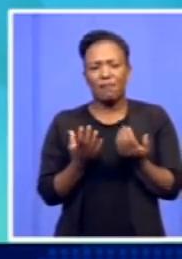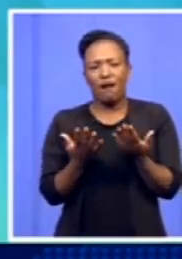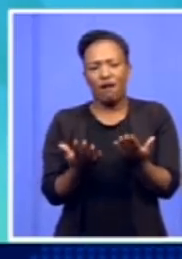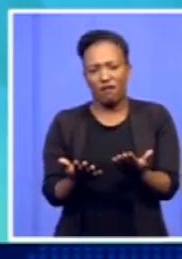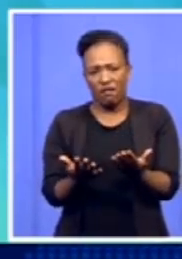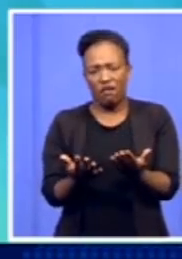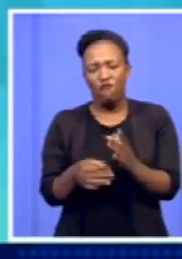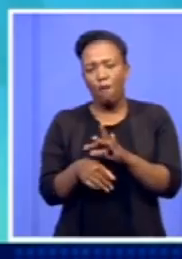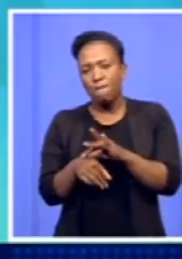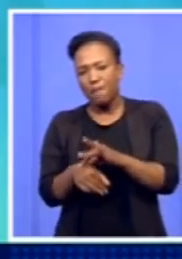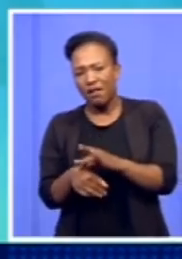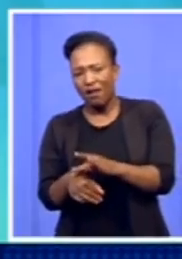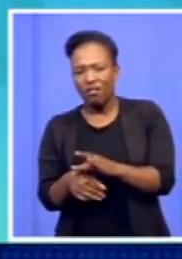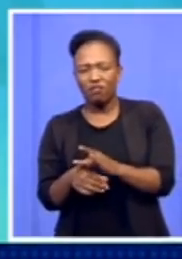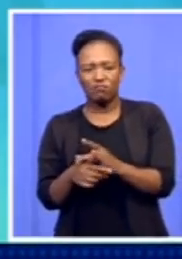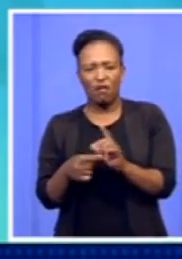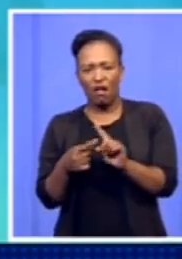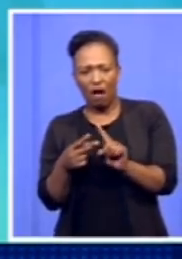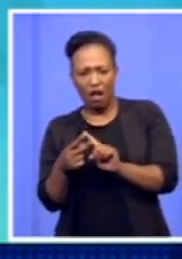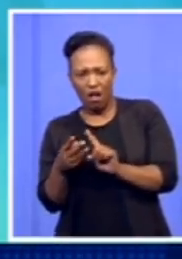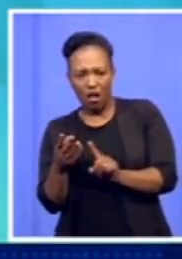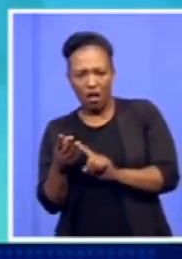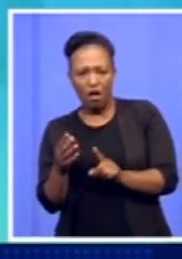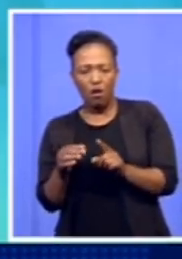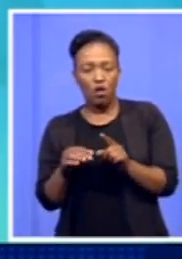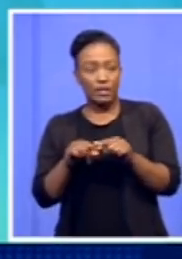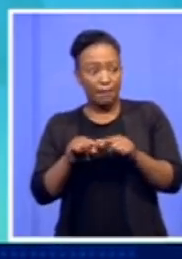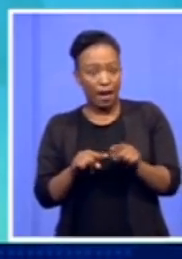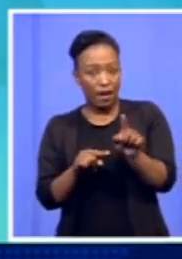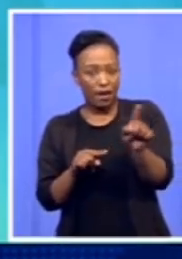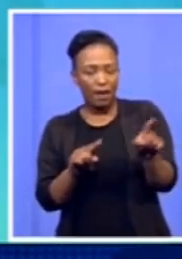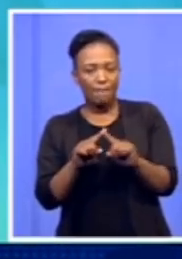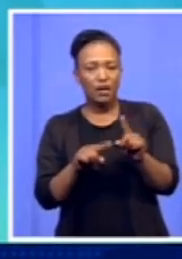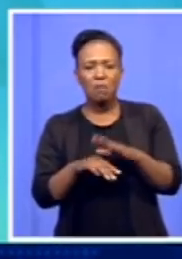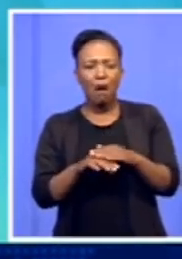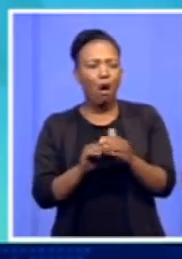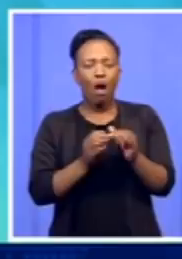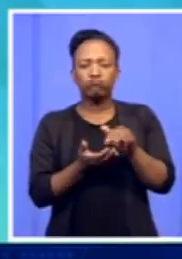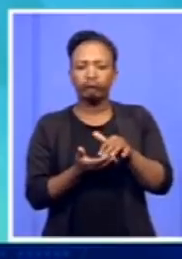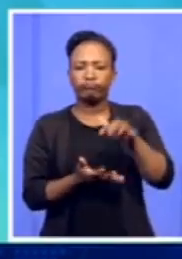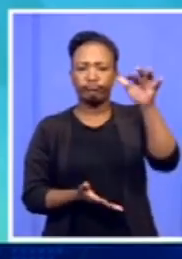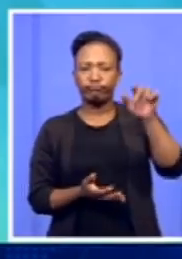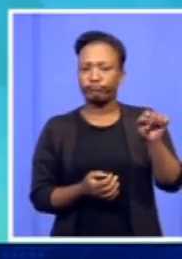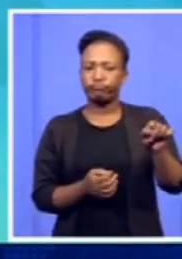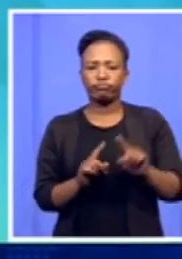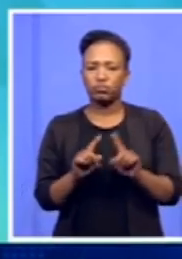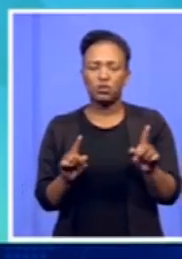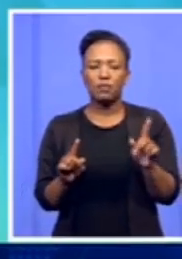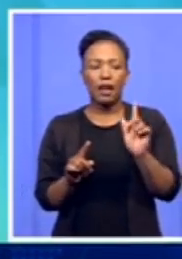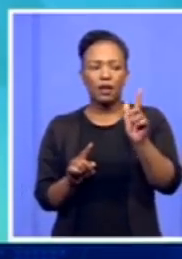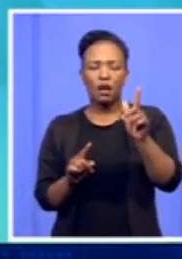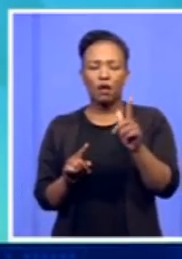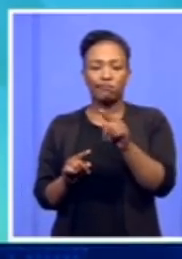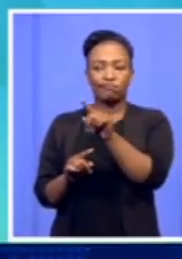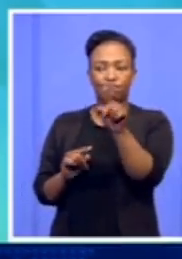on, failed to meet the increasing demand, and it soon became the case of the wealthiest countries having the best chance of